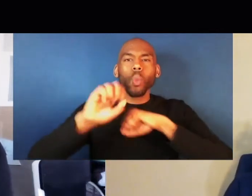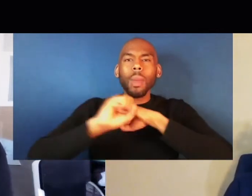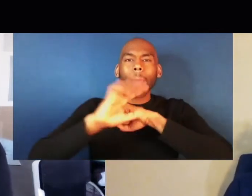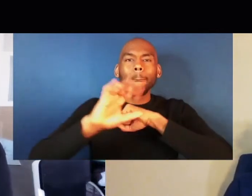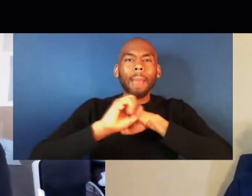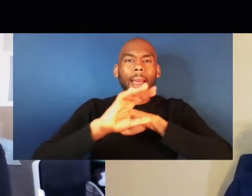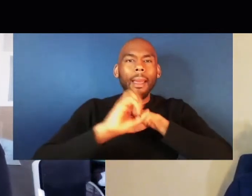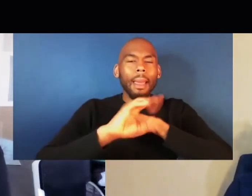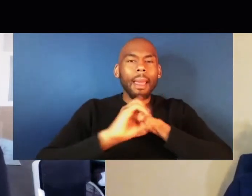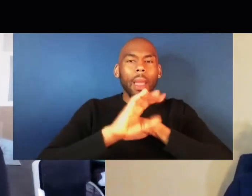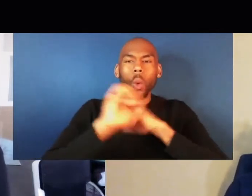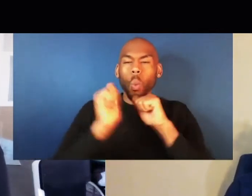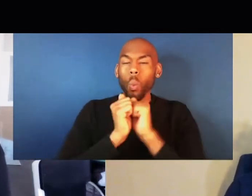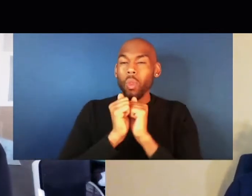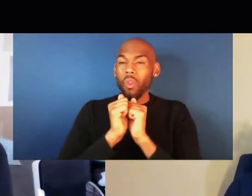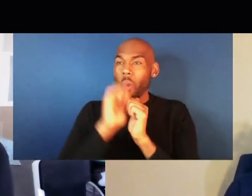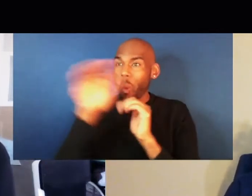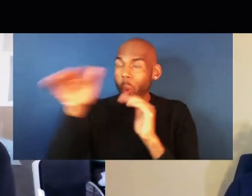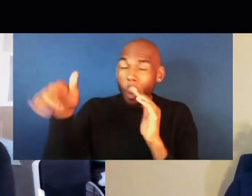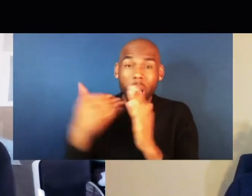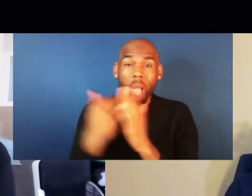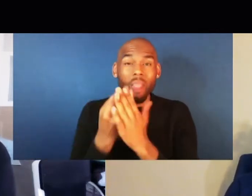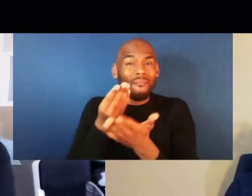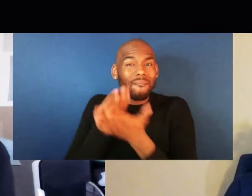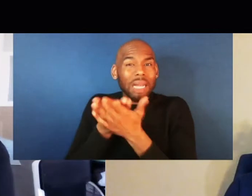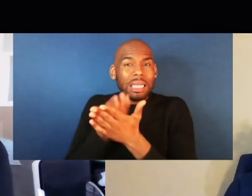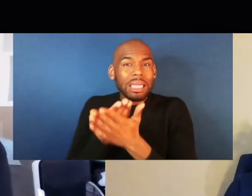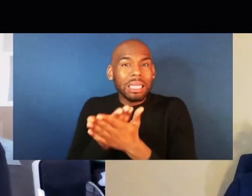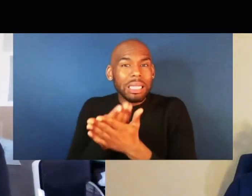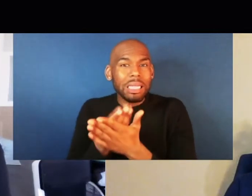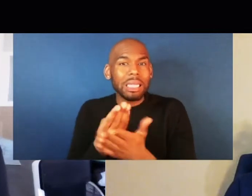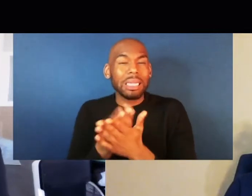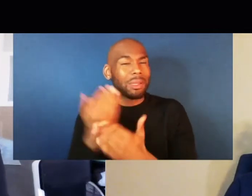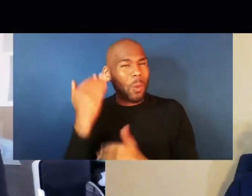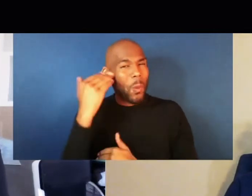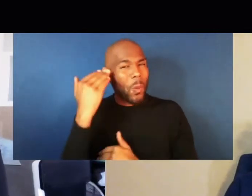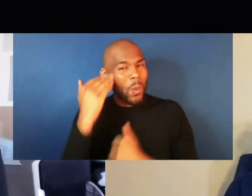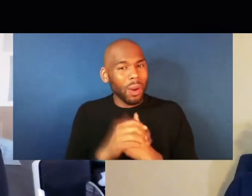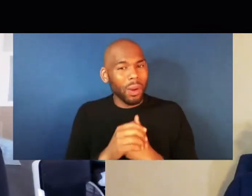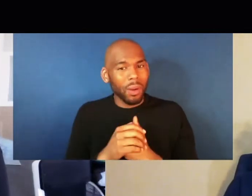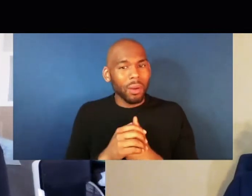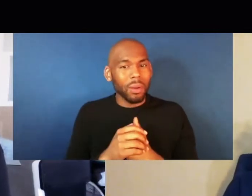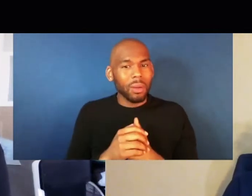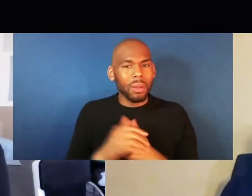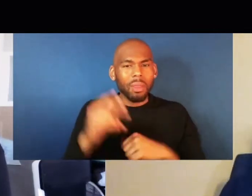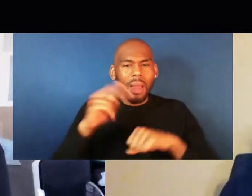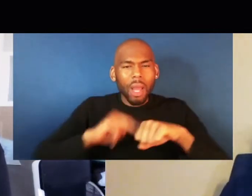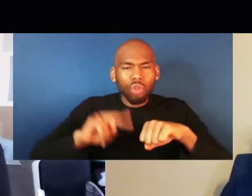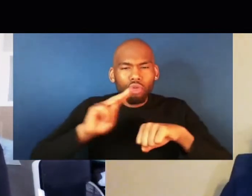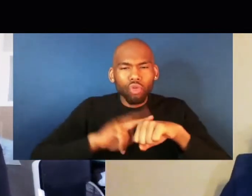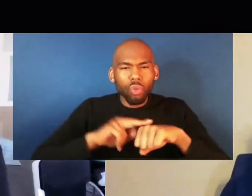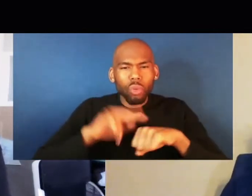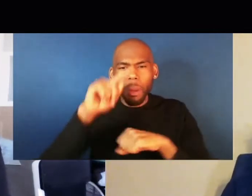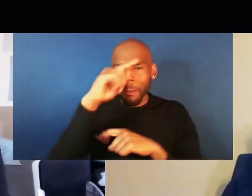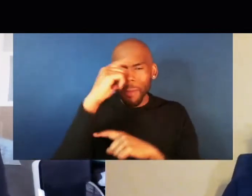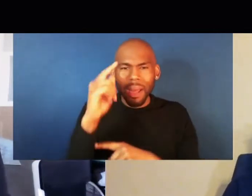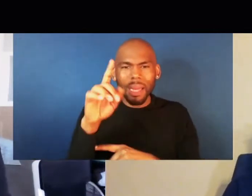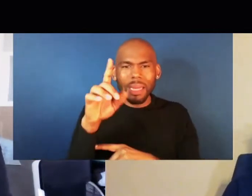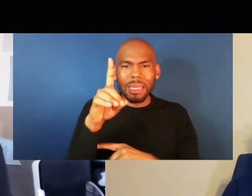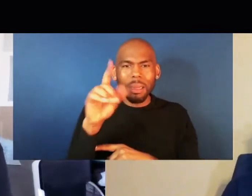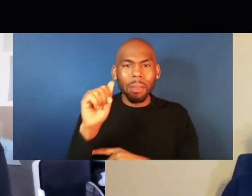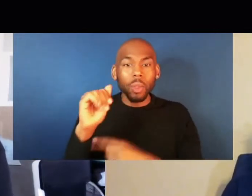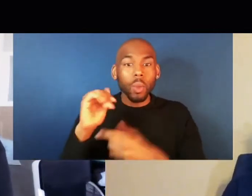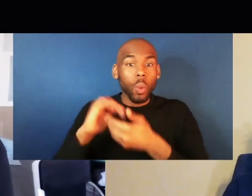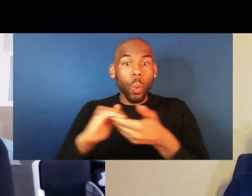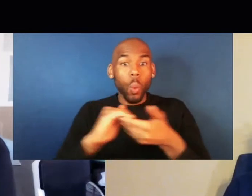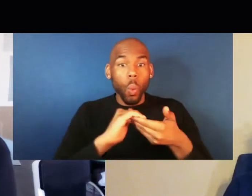campaign with all the funding to happen. And that's what the National